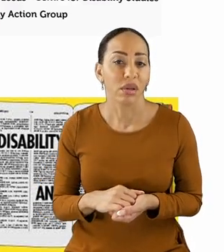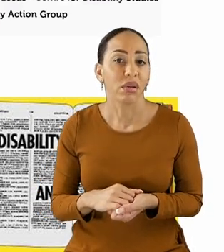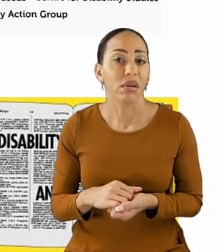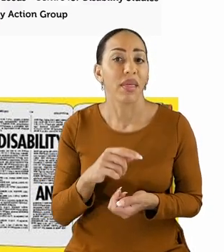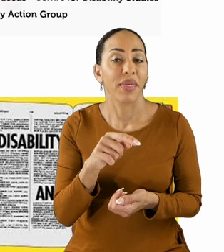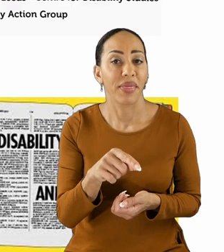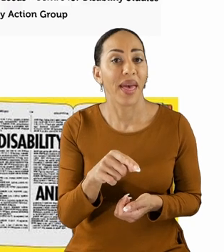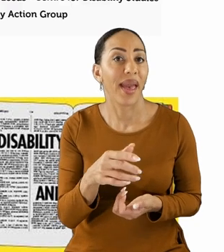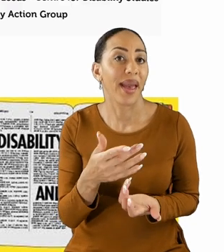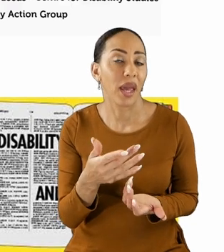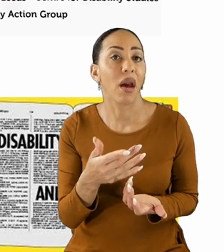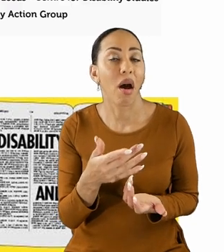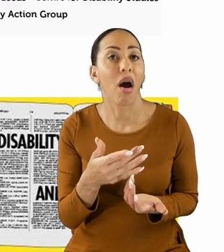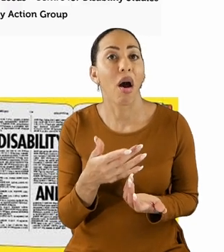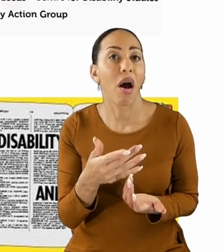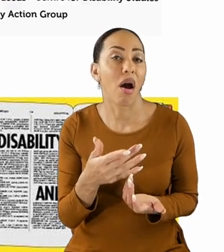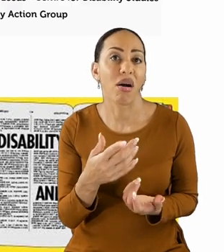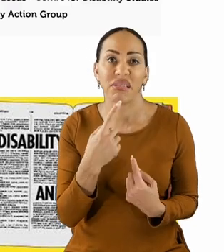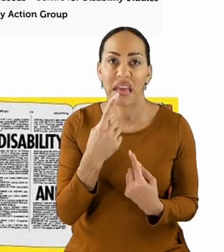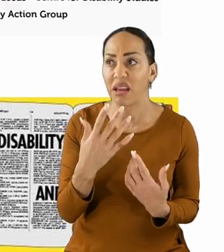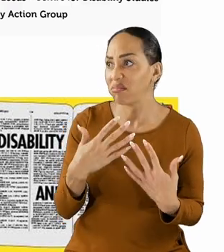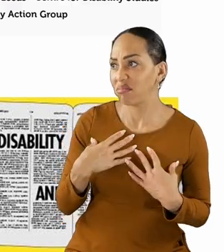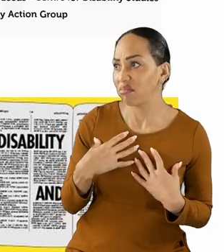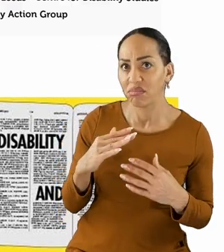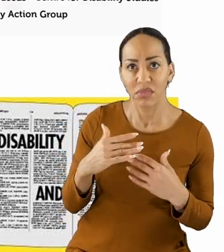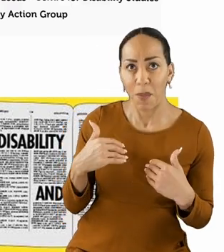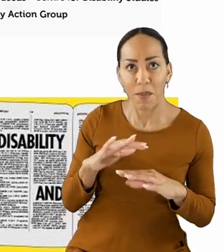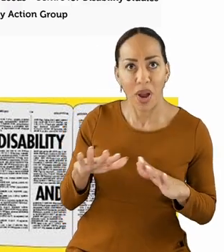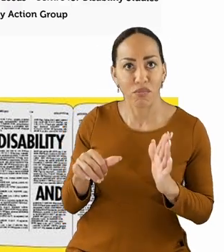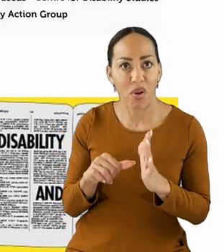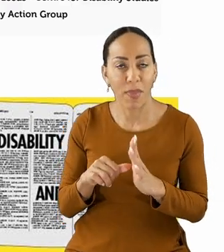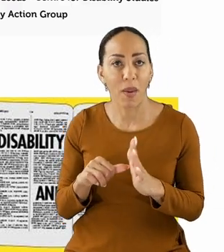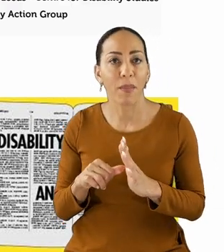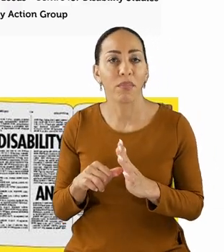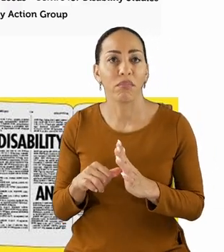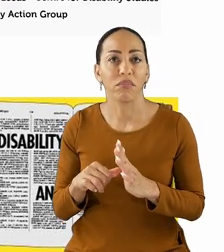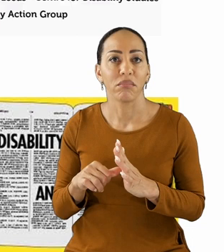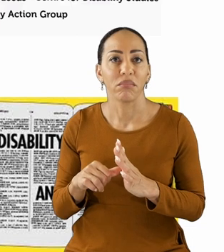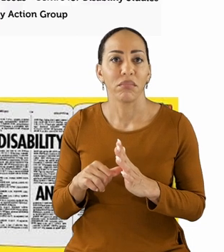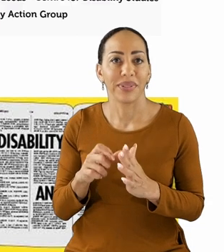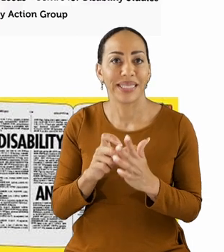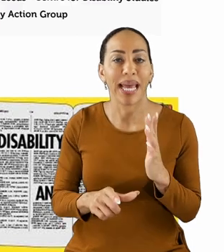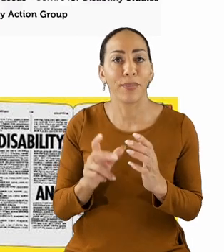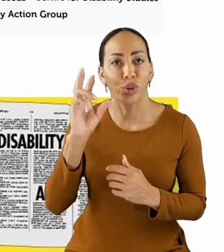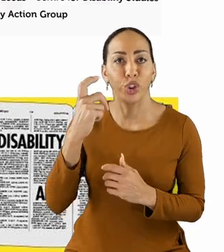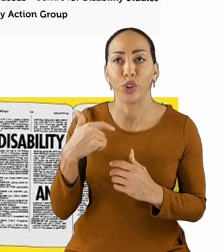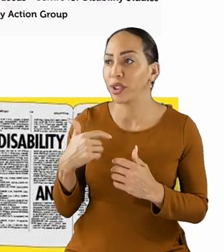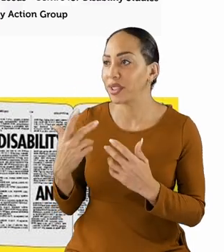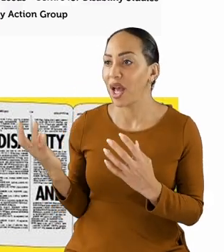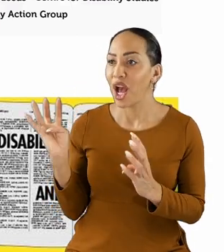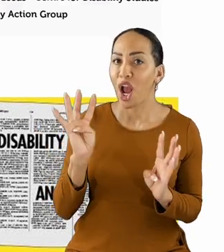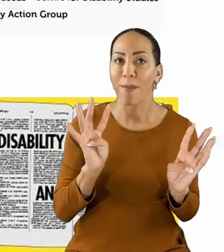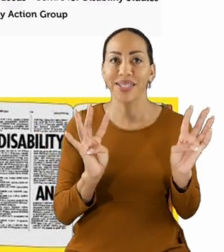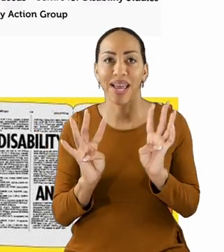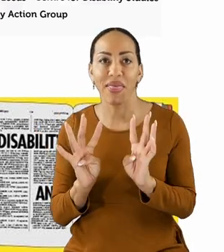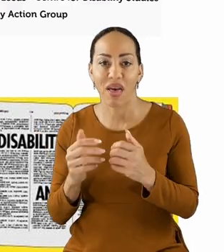are taking on this perspective to say it's not my problem, you know, and standing together with solidarity has been